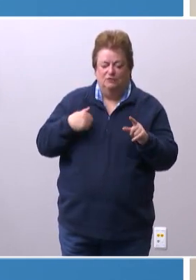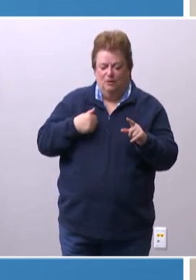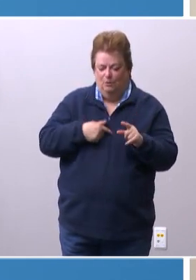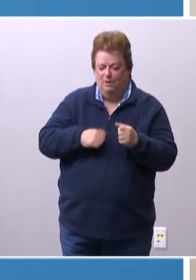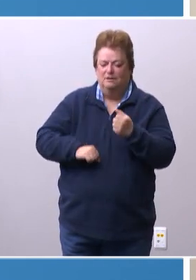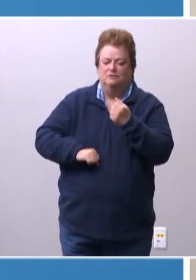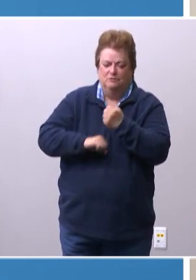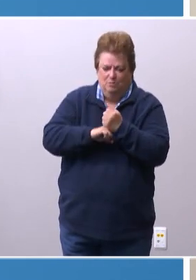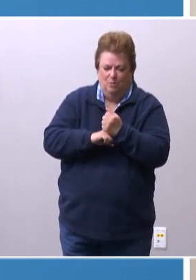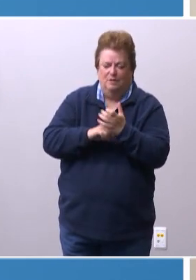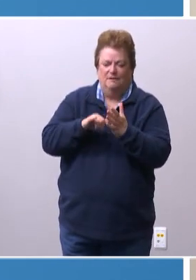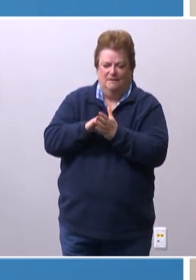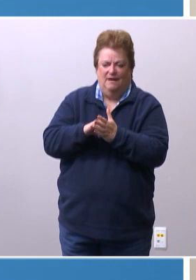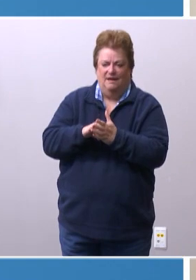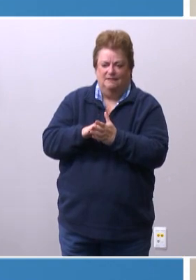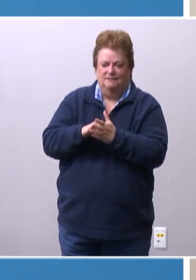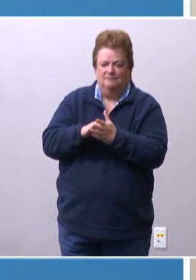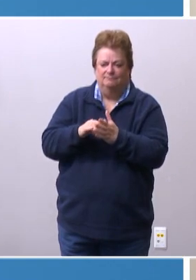this continued direction.